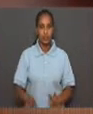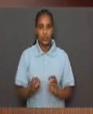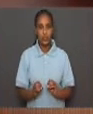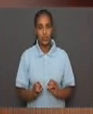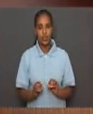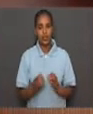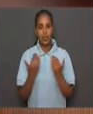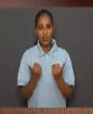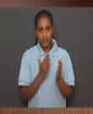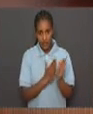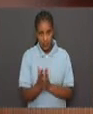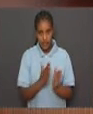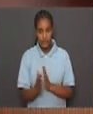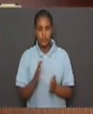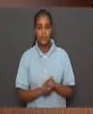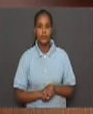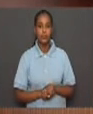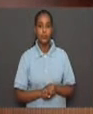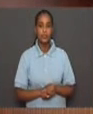Students, let's get ready.